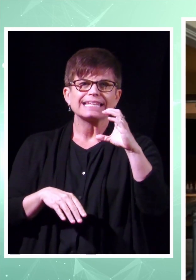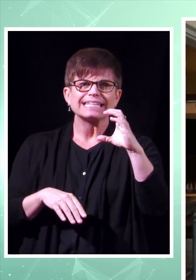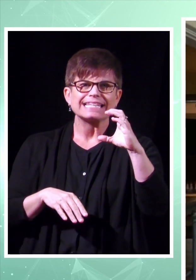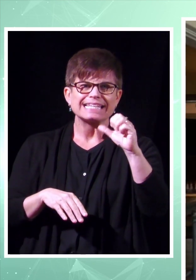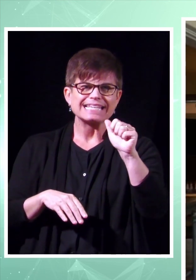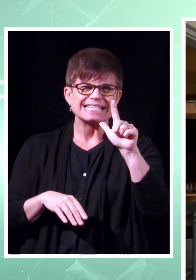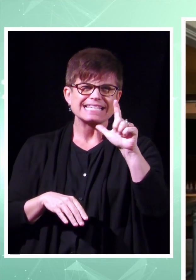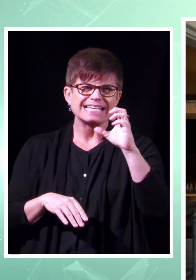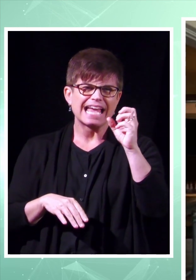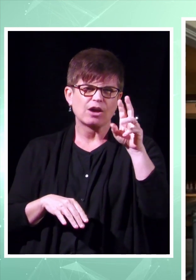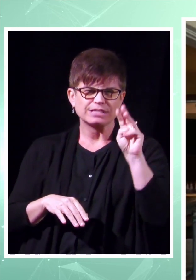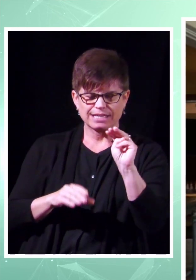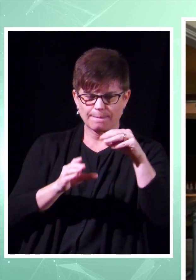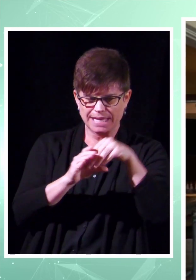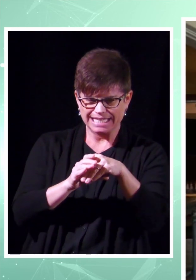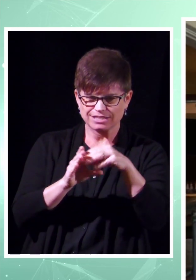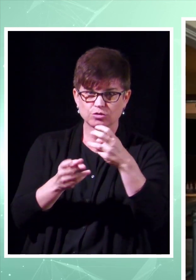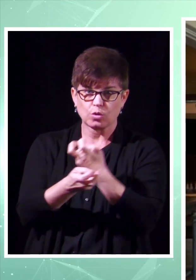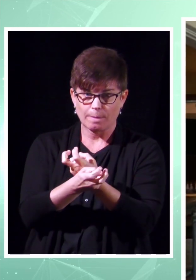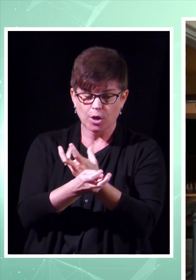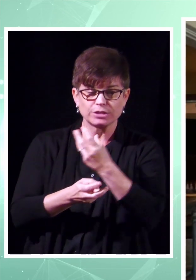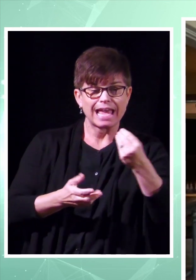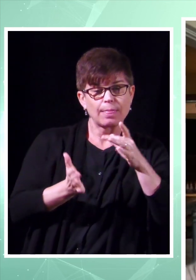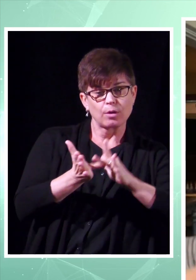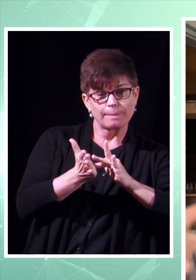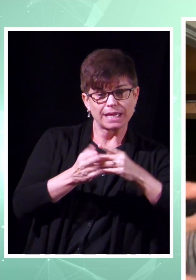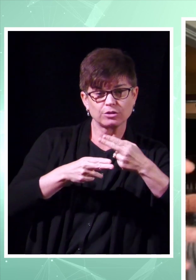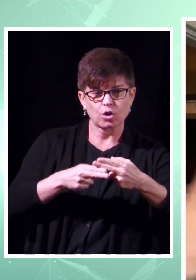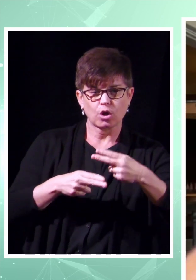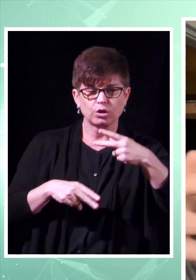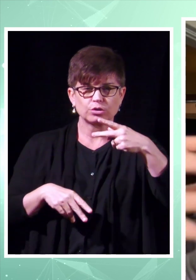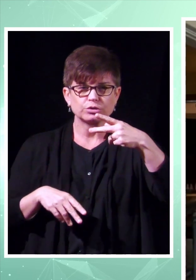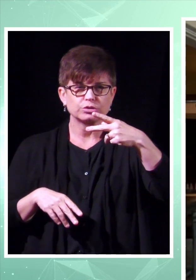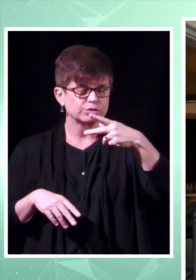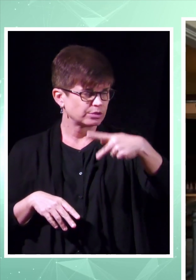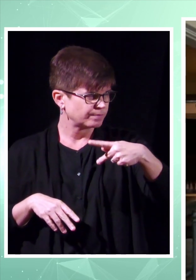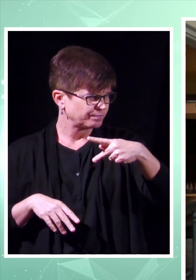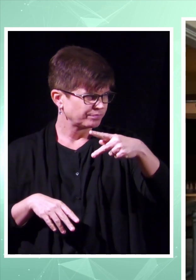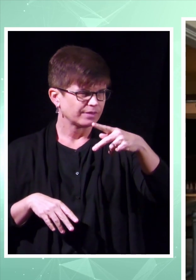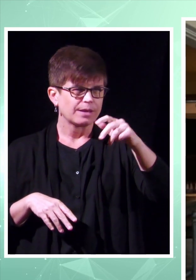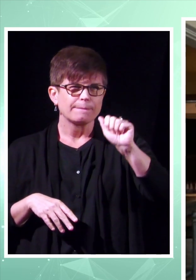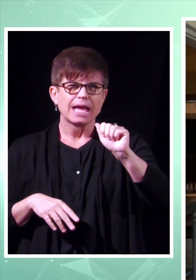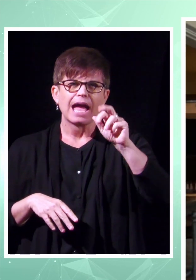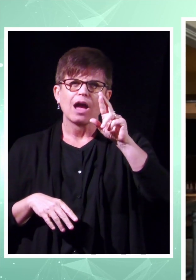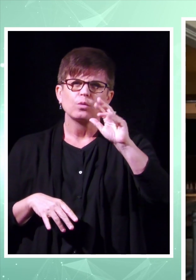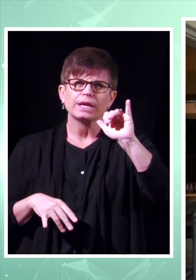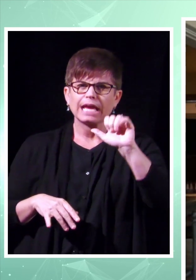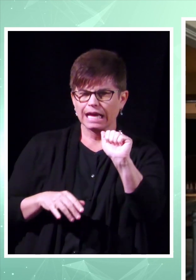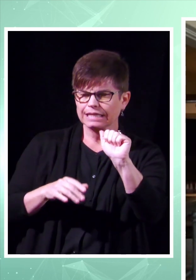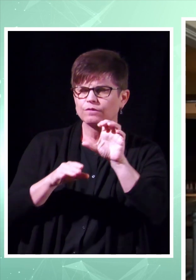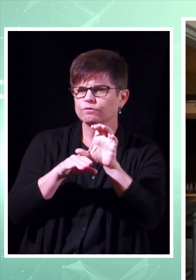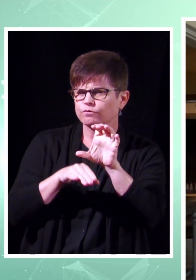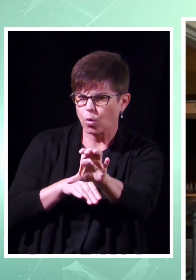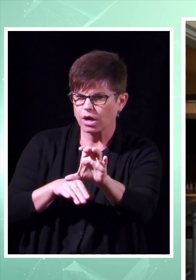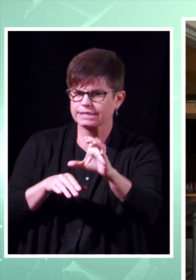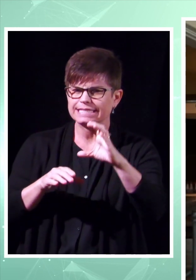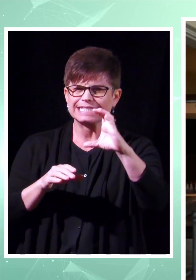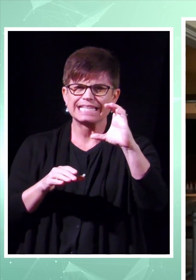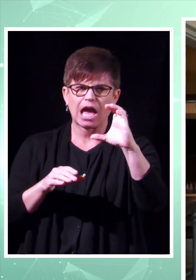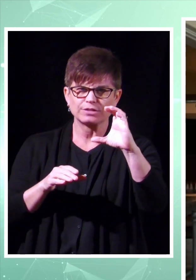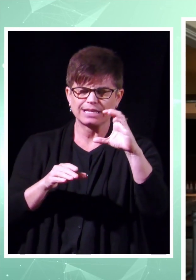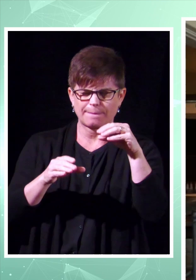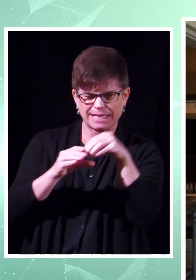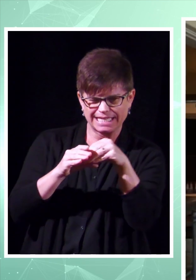medicines like Prolia, which we can give to people to help further force calcium into the bones. And so it is a